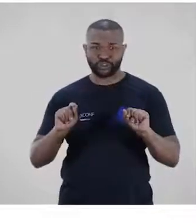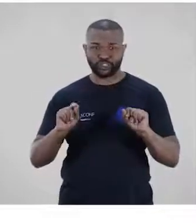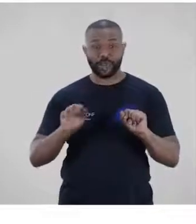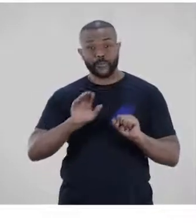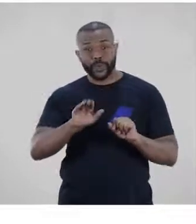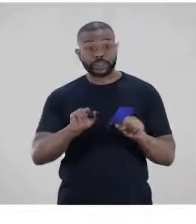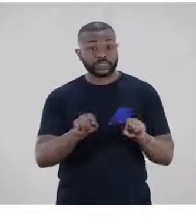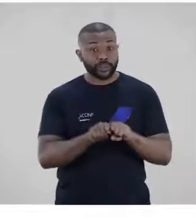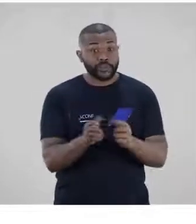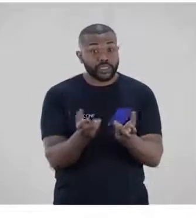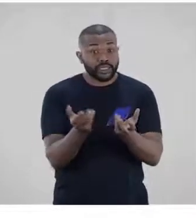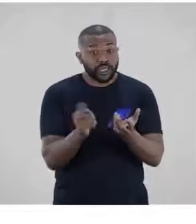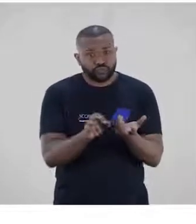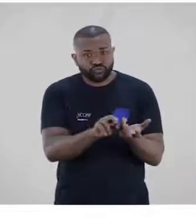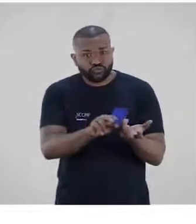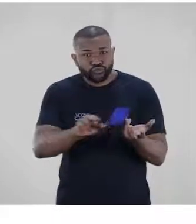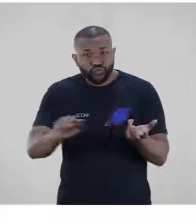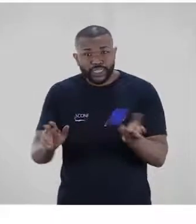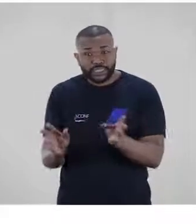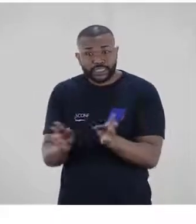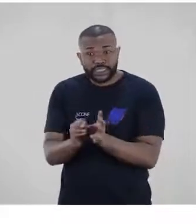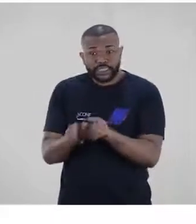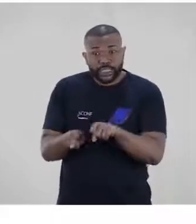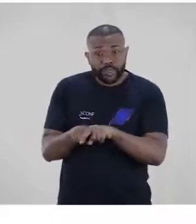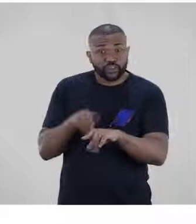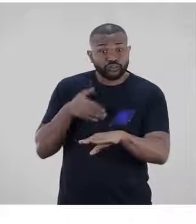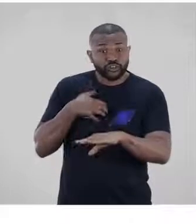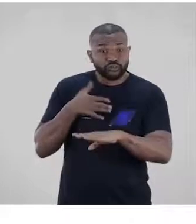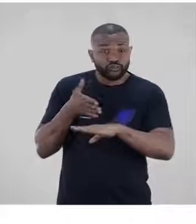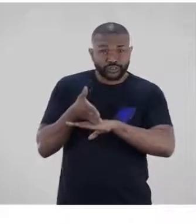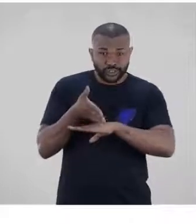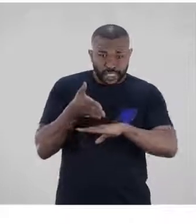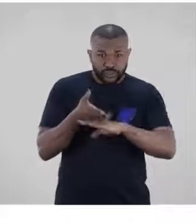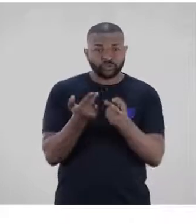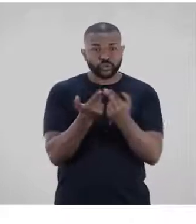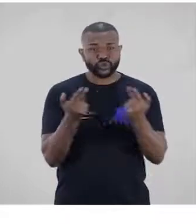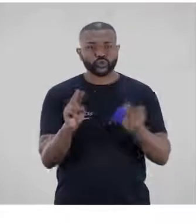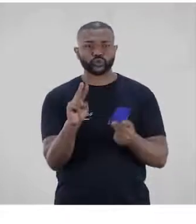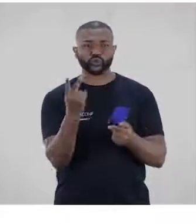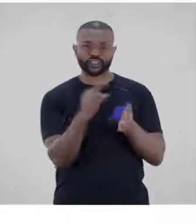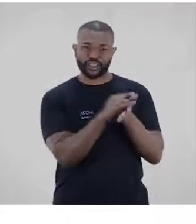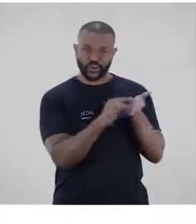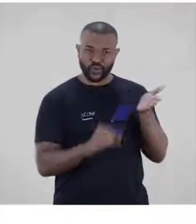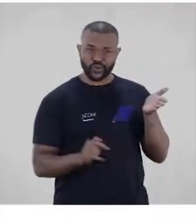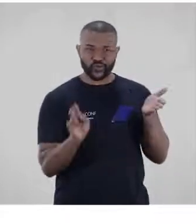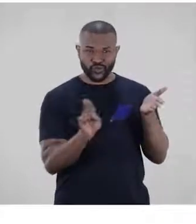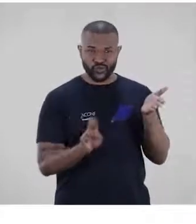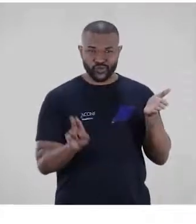it. We would provide 2 output ports. We'll provide an infinite event log, like all of